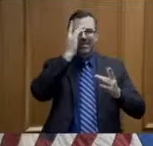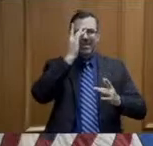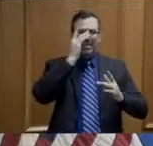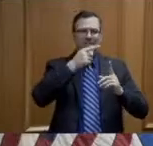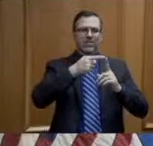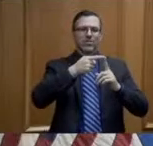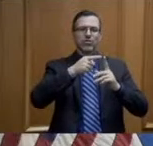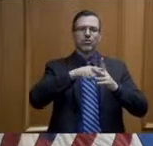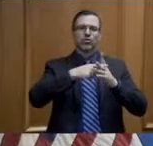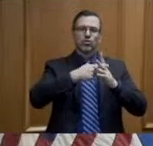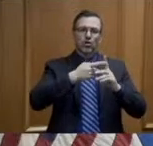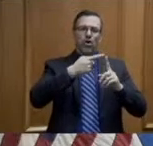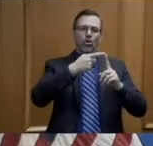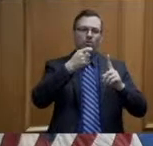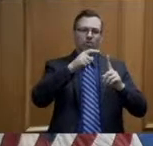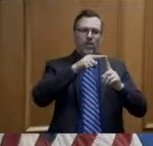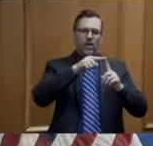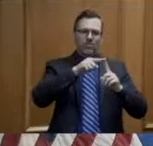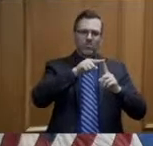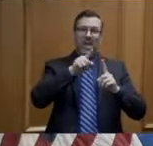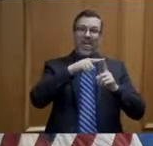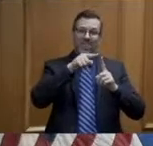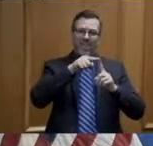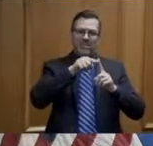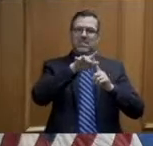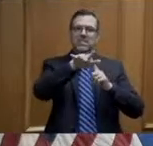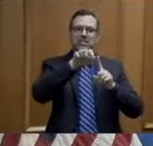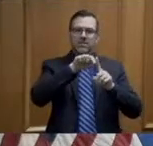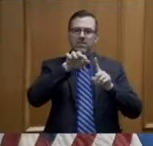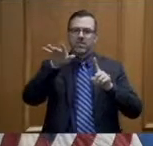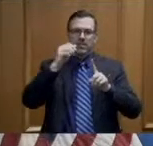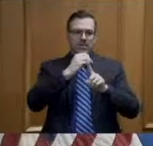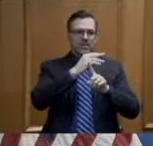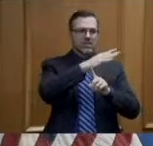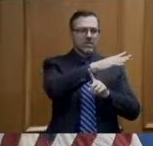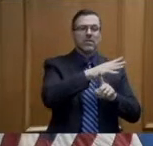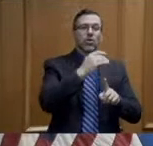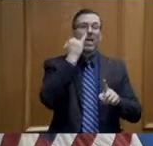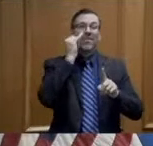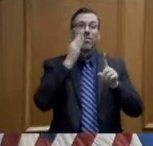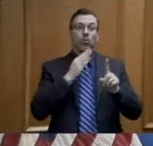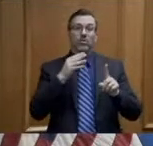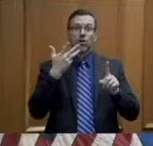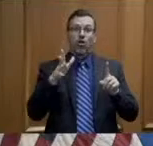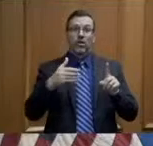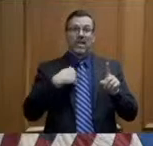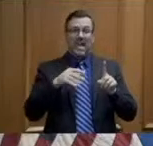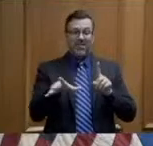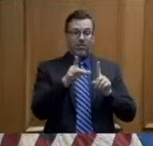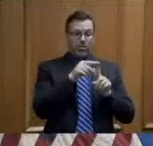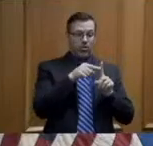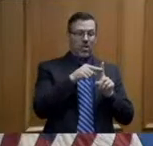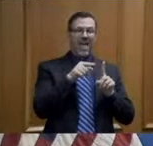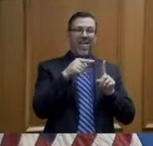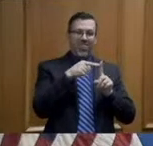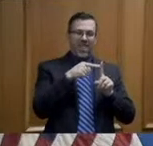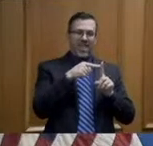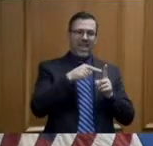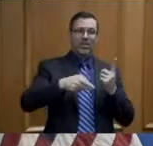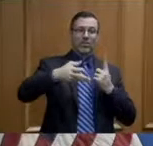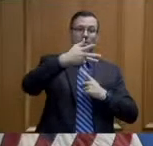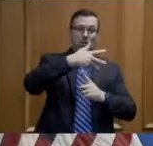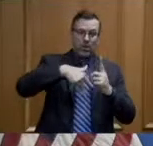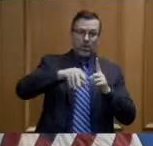across the state that have come in contact with someone who has tested positive. That's the first part of my question, is that